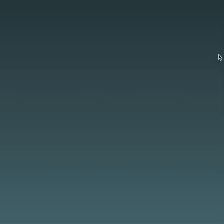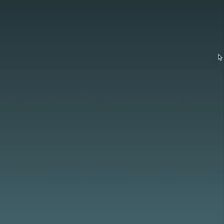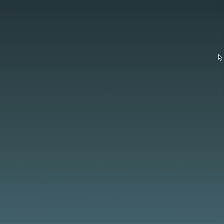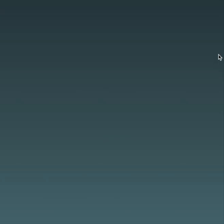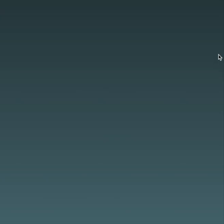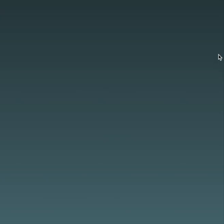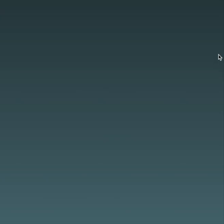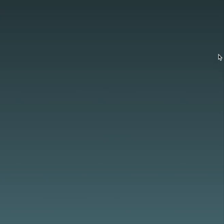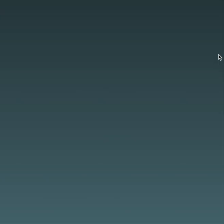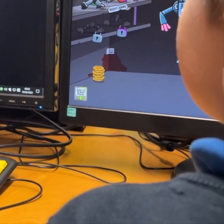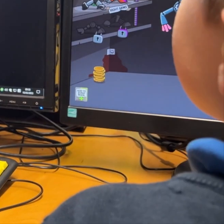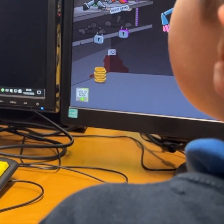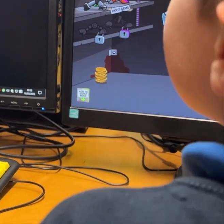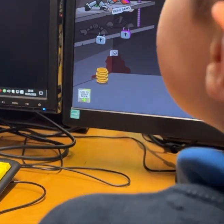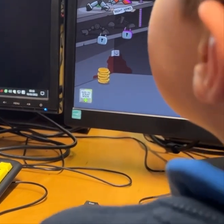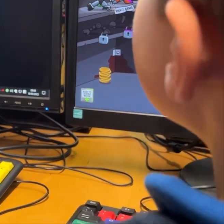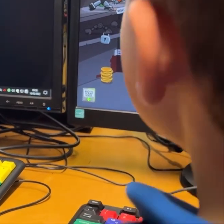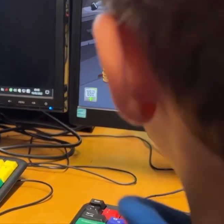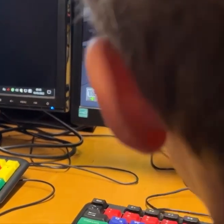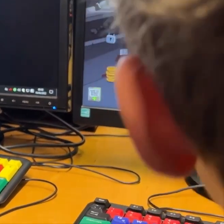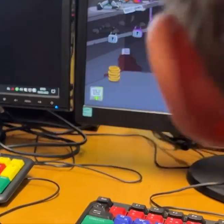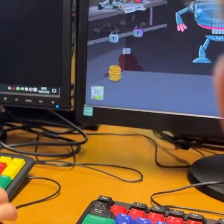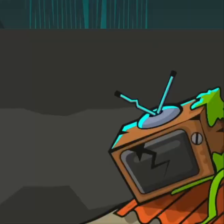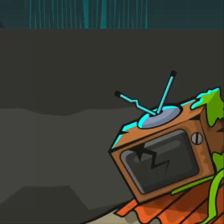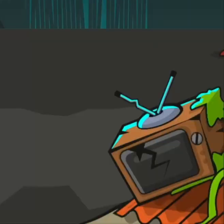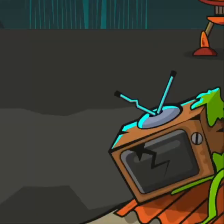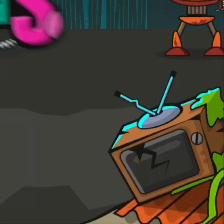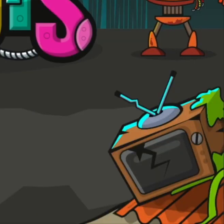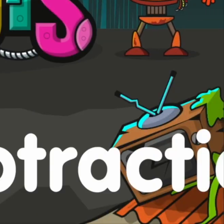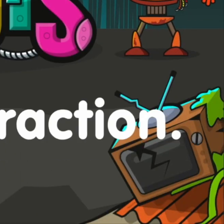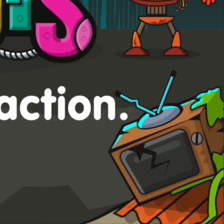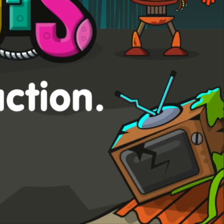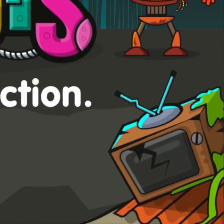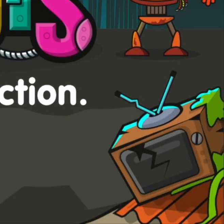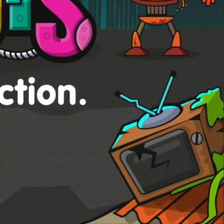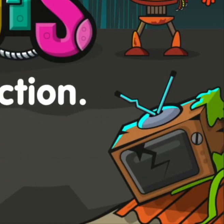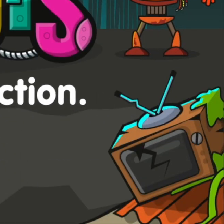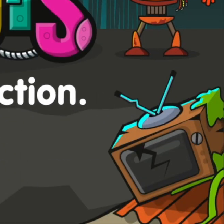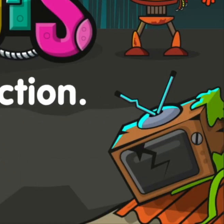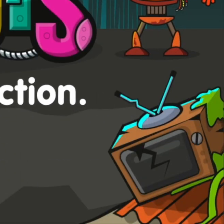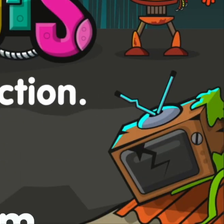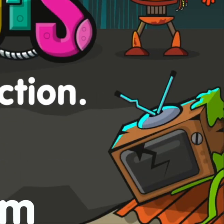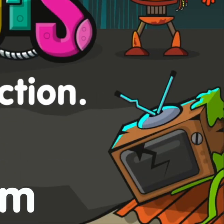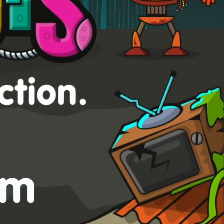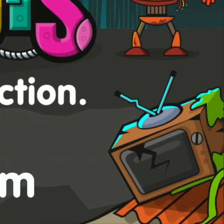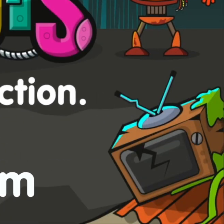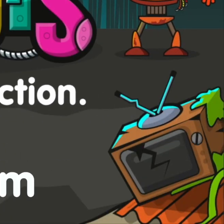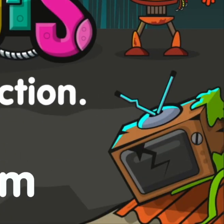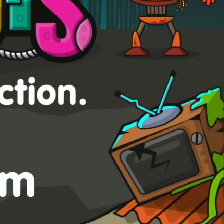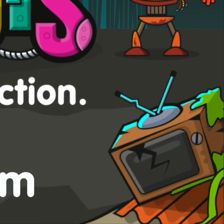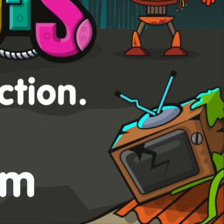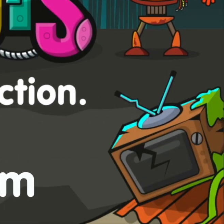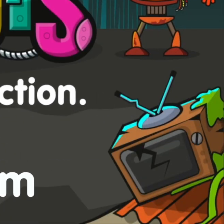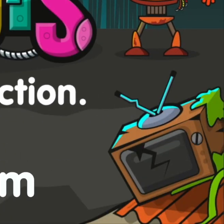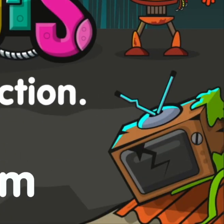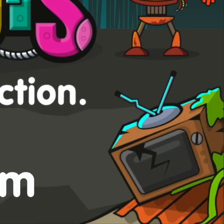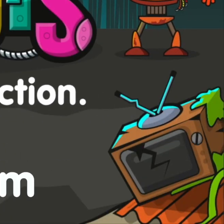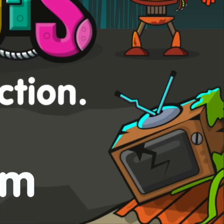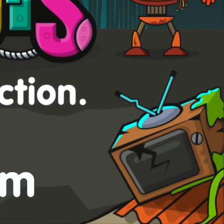of understanding, recall and fluency in mental addition and subtraction. For more information, head